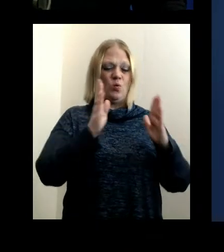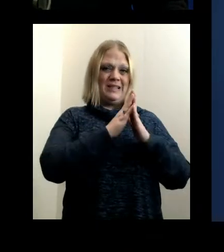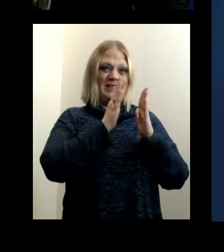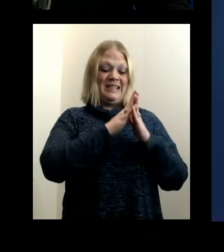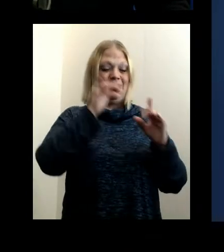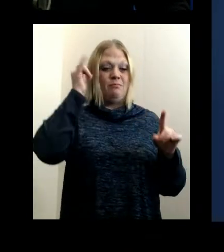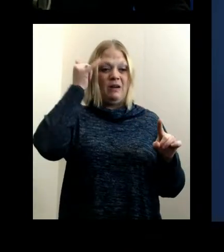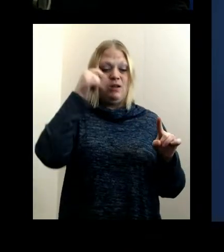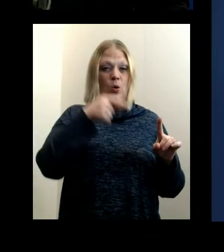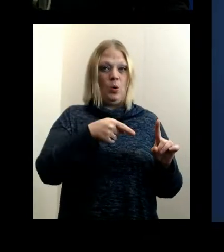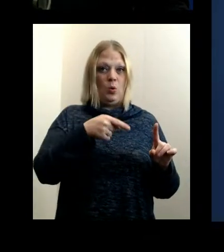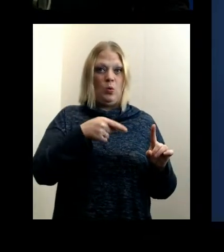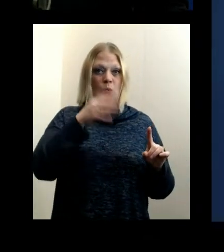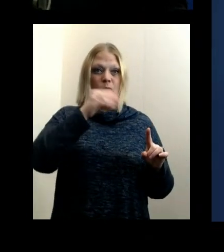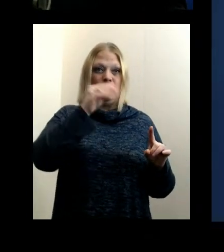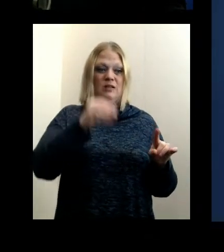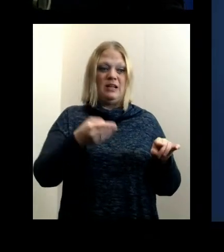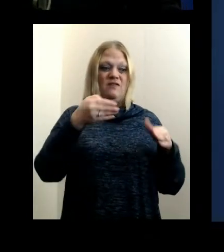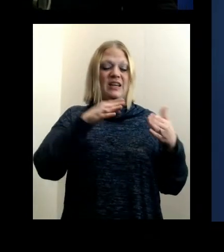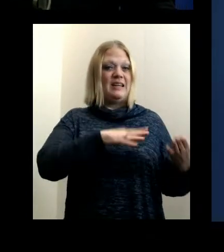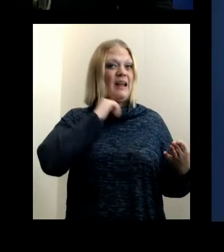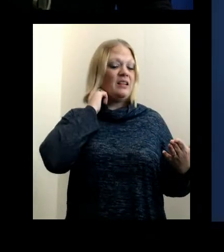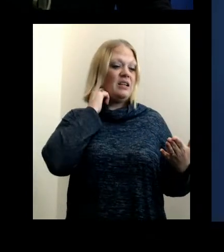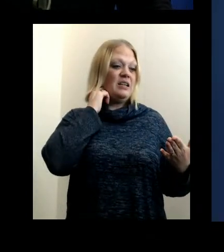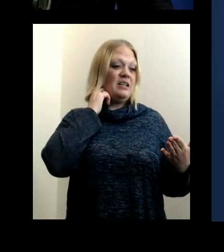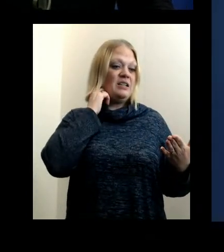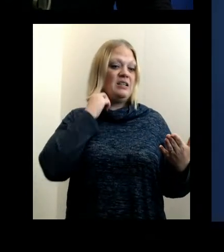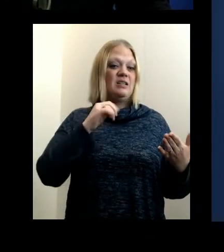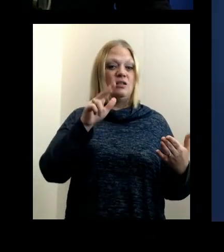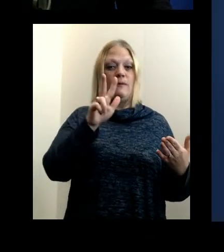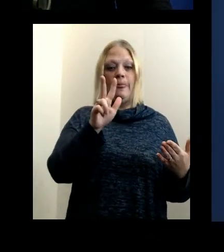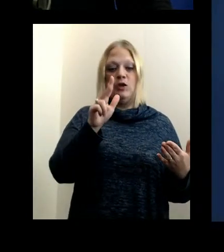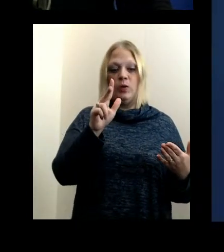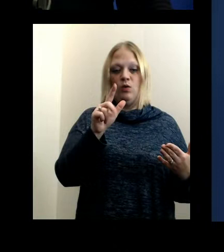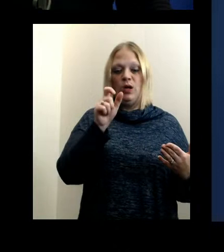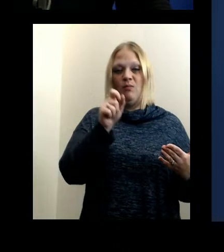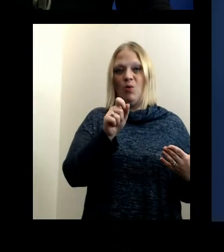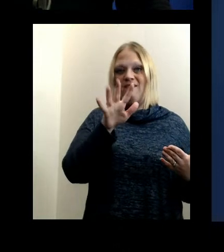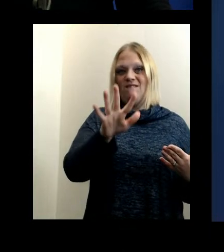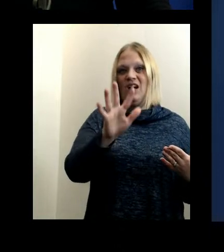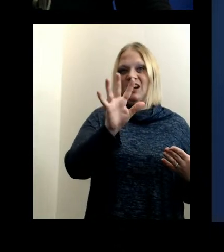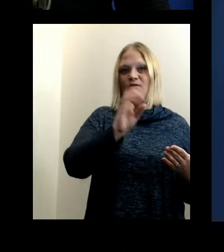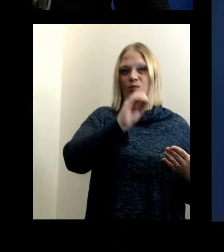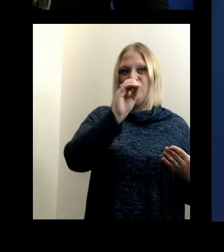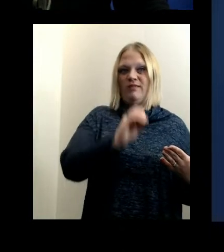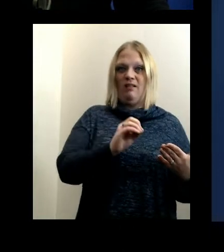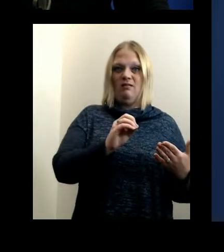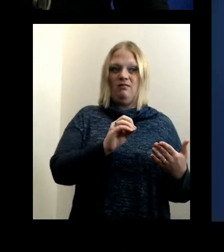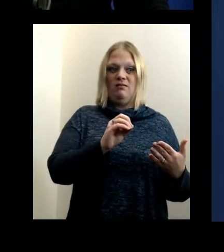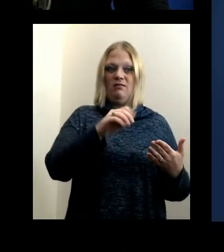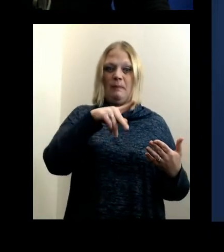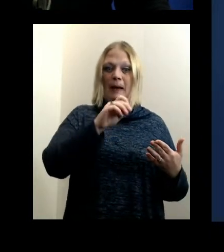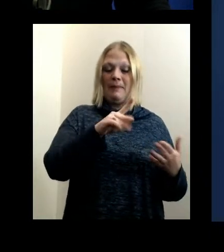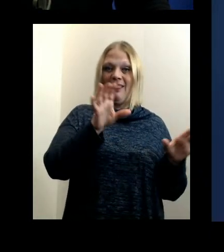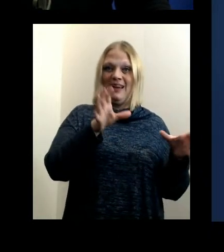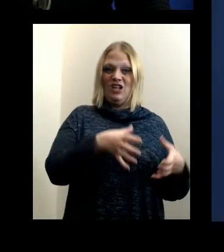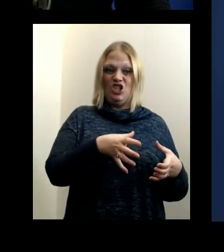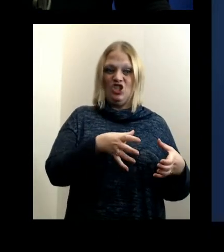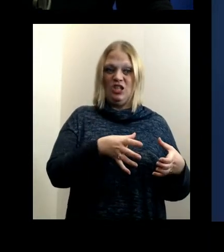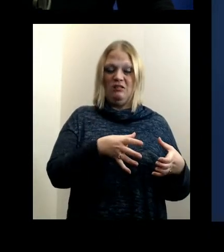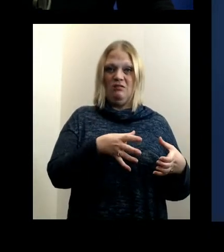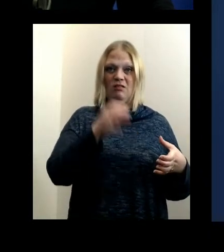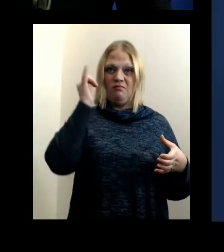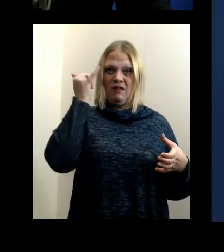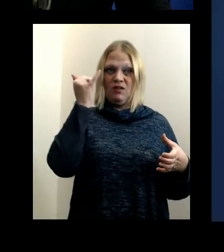Buffalo, the percentage of fatalities of the city of Buffalo has been 23.5%, while the population of the city of Buffalo for Erie County